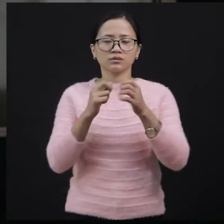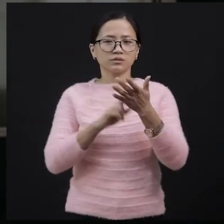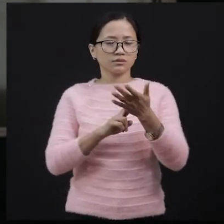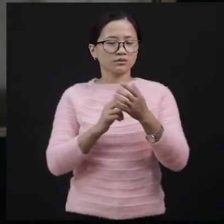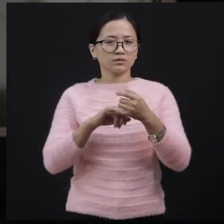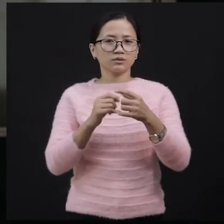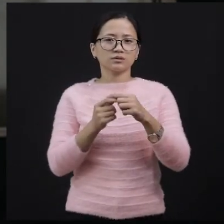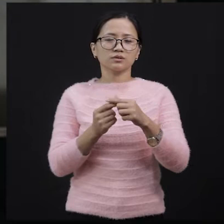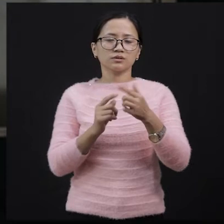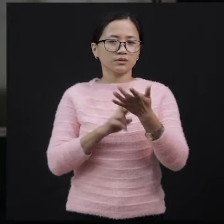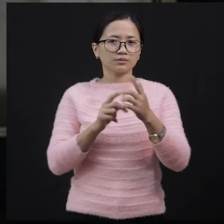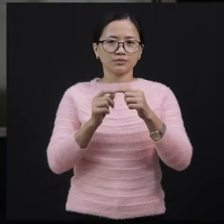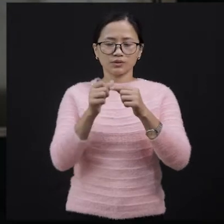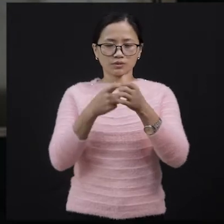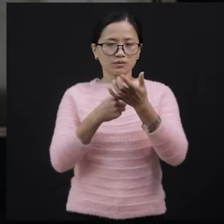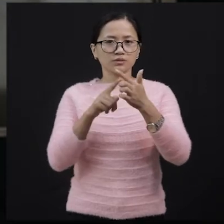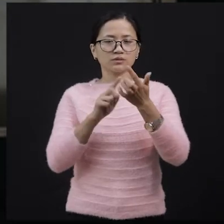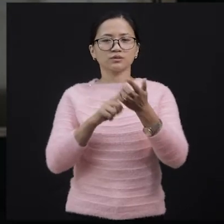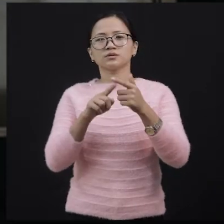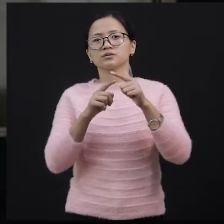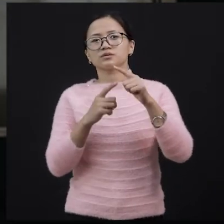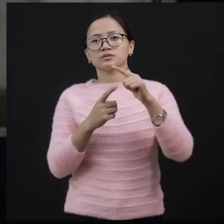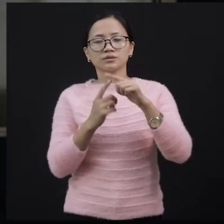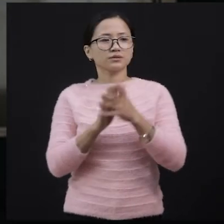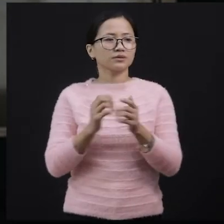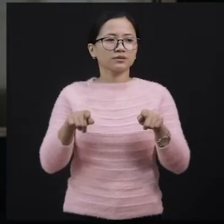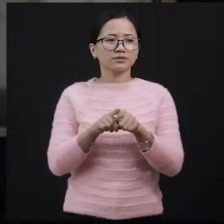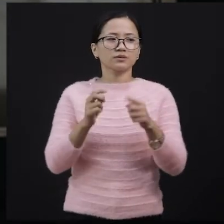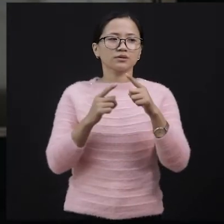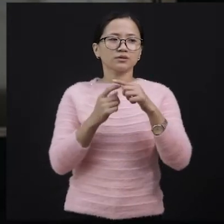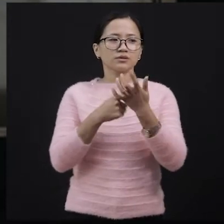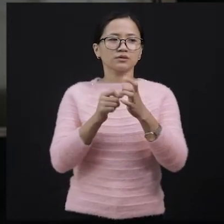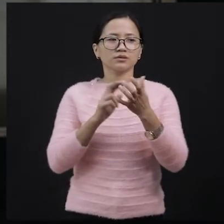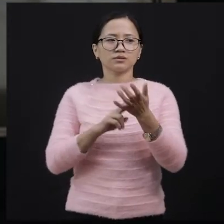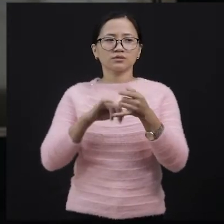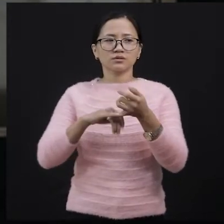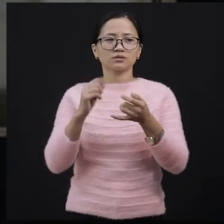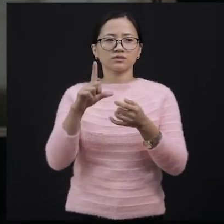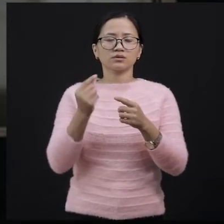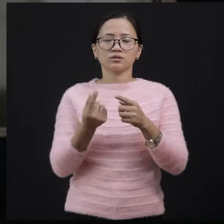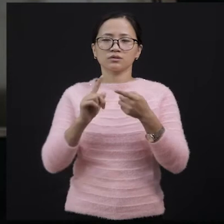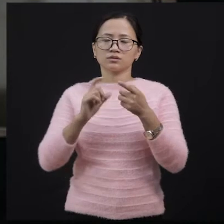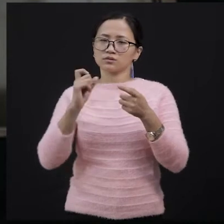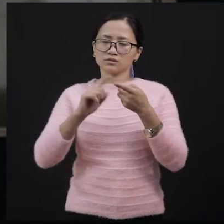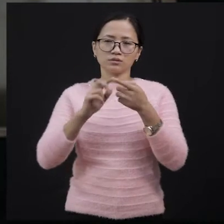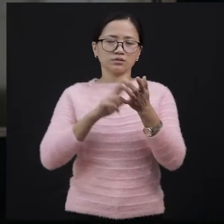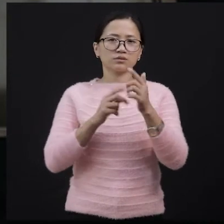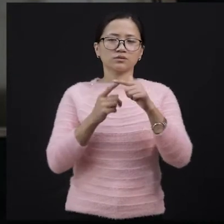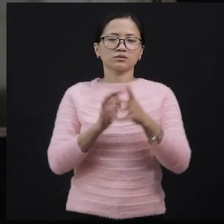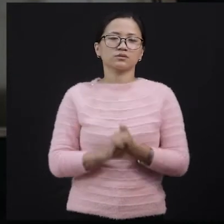translucent body. So I'm sure you are clear with translucent body. So let me repeat again